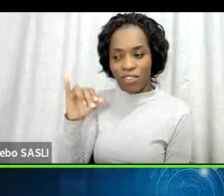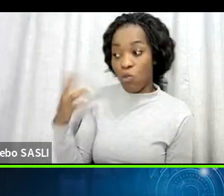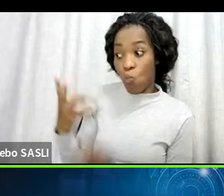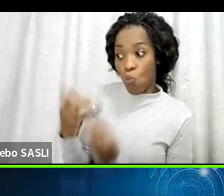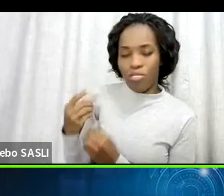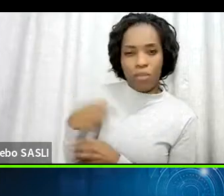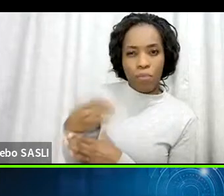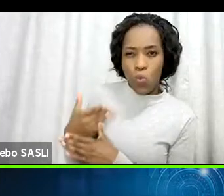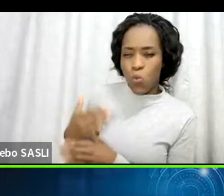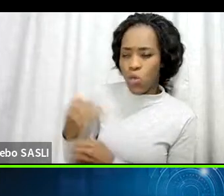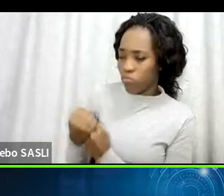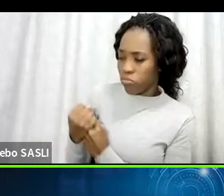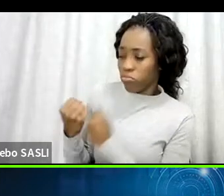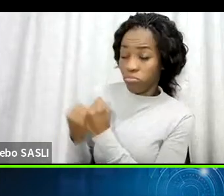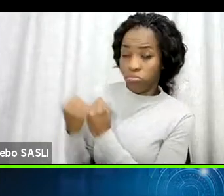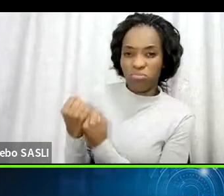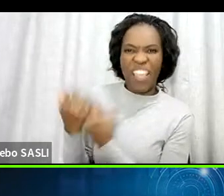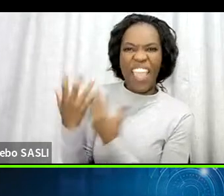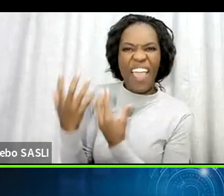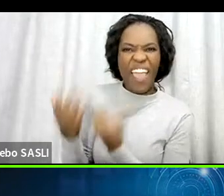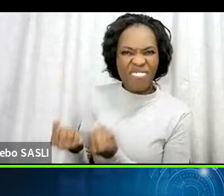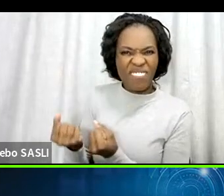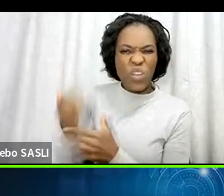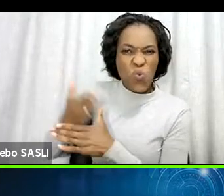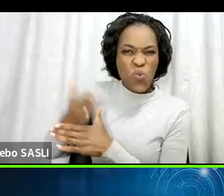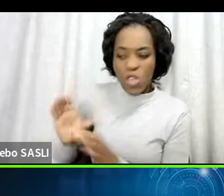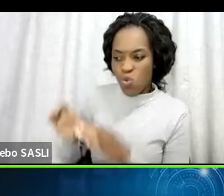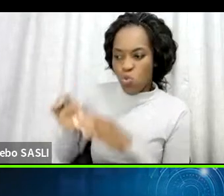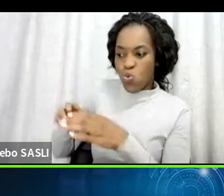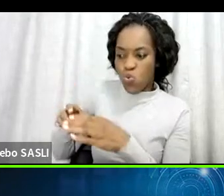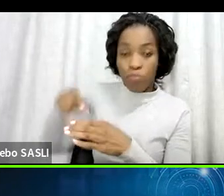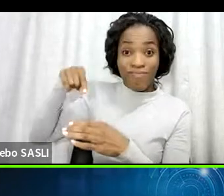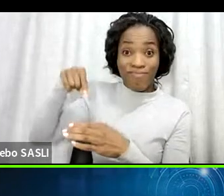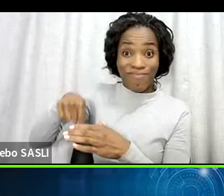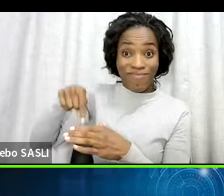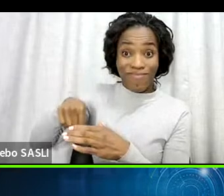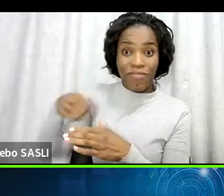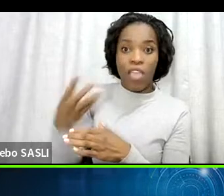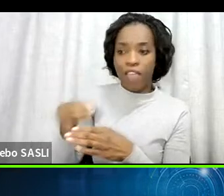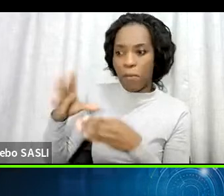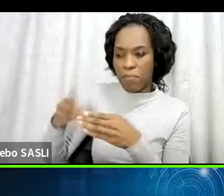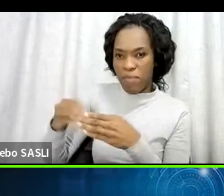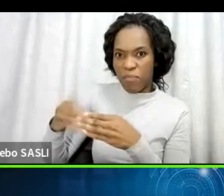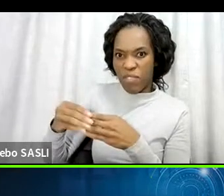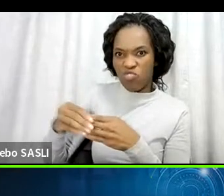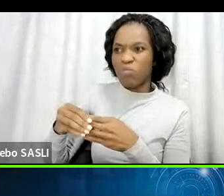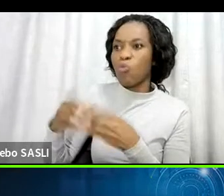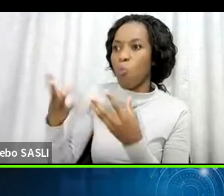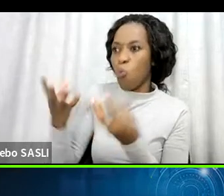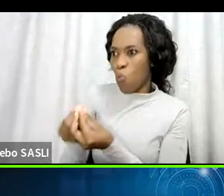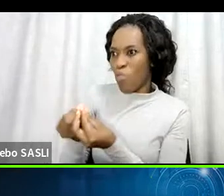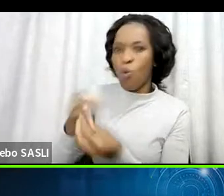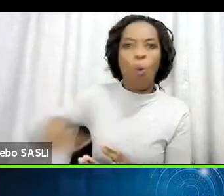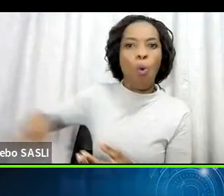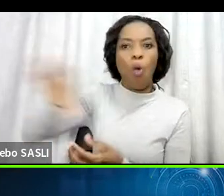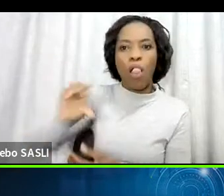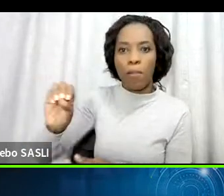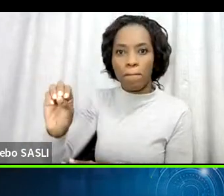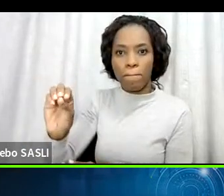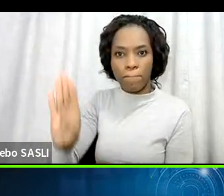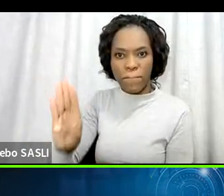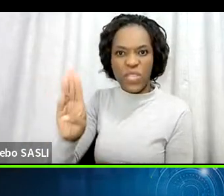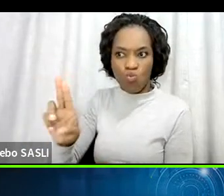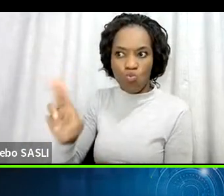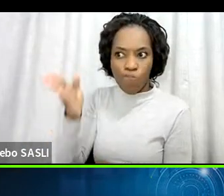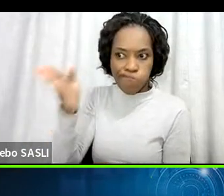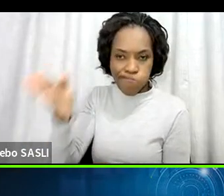a working group that has membership across the SARS business units that again are going